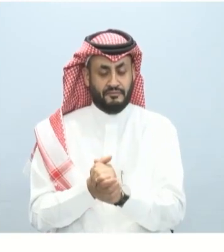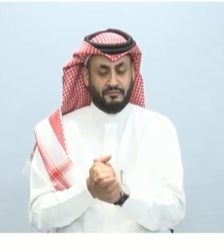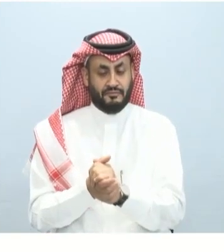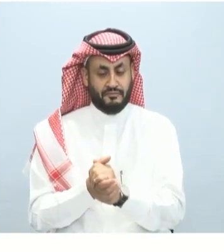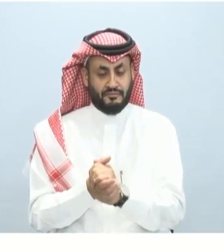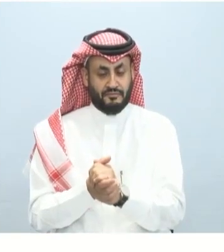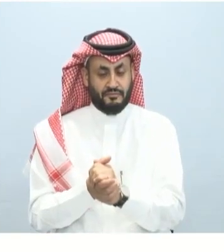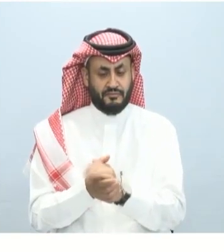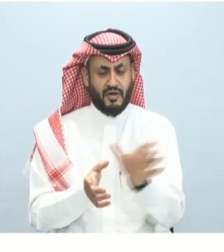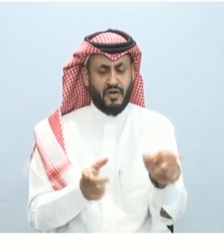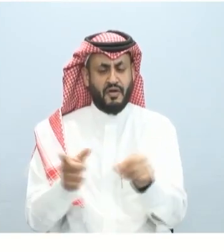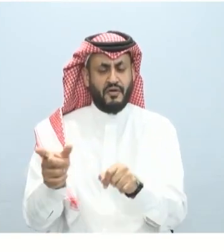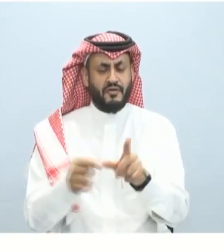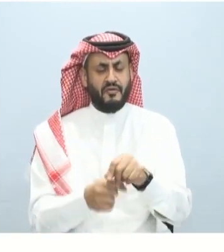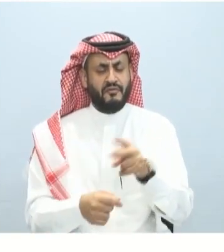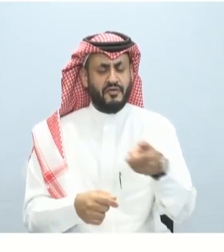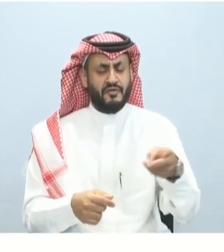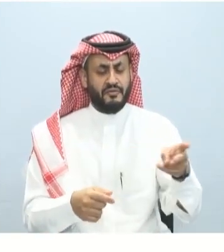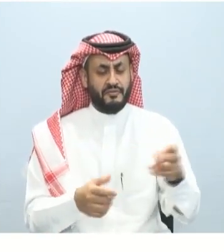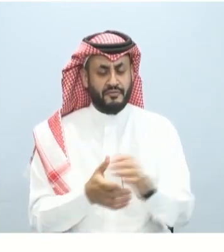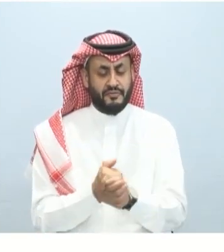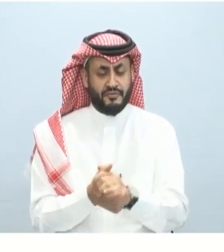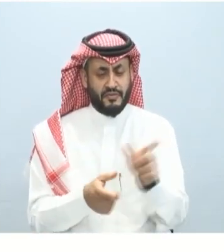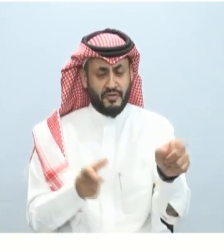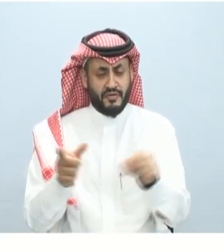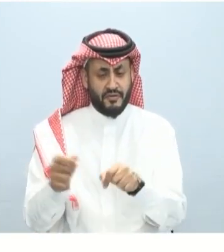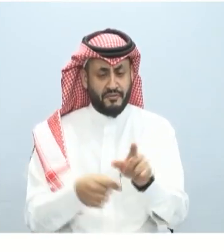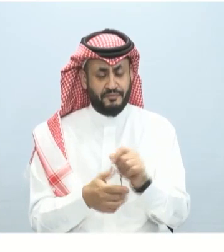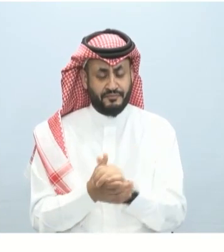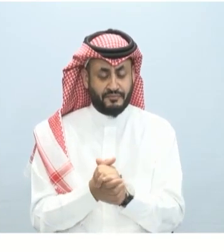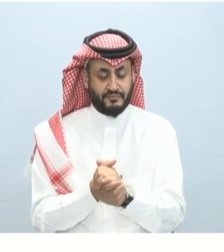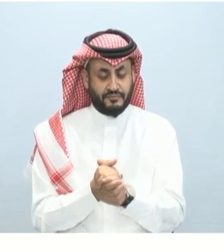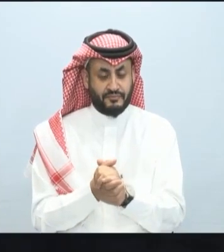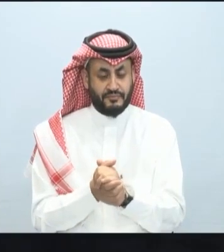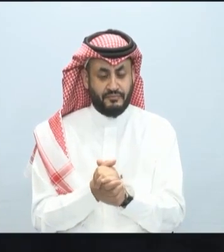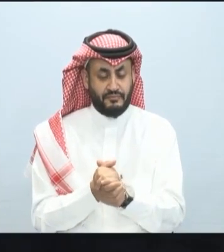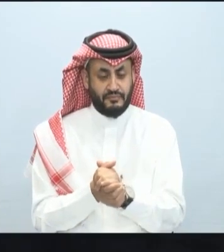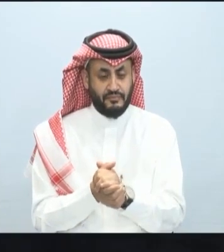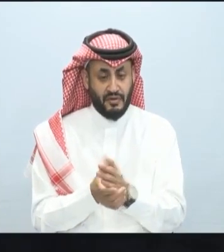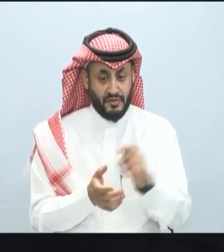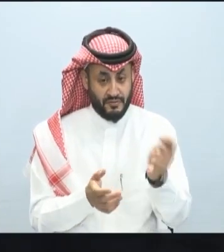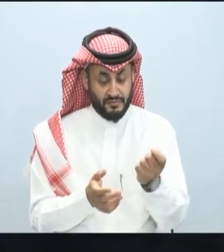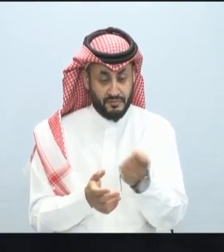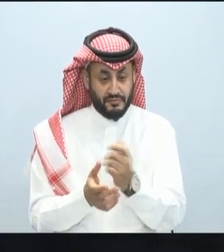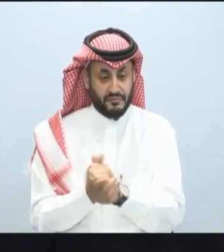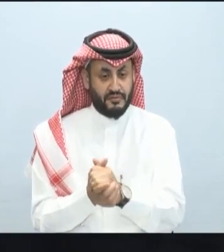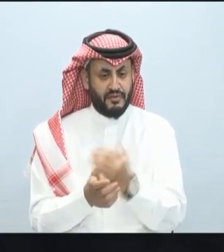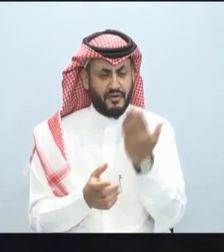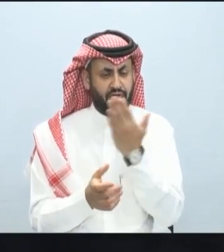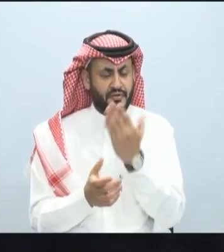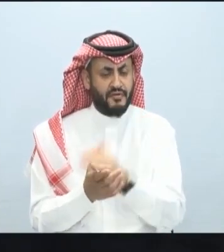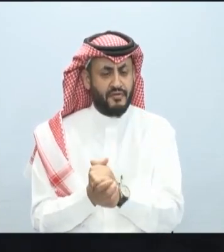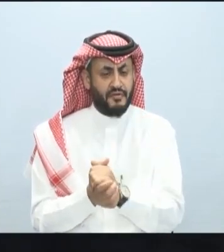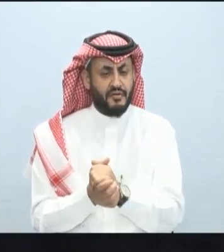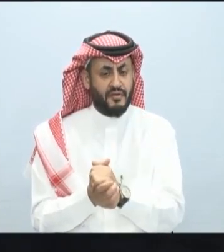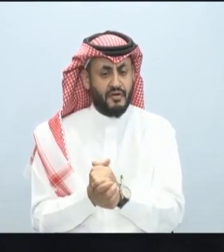Research and collect information from different sources. So when I write an essay for someone to read, I have to make